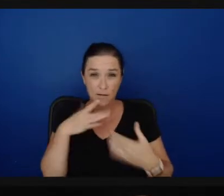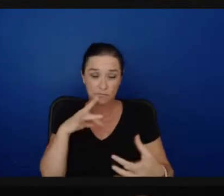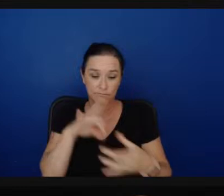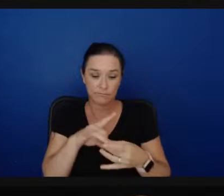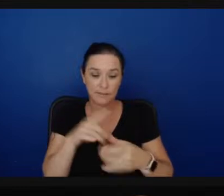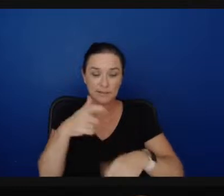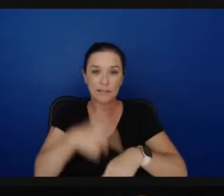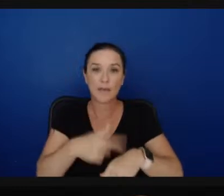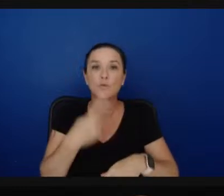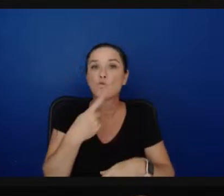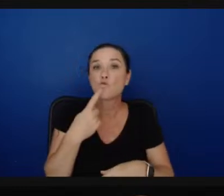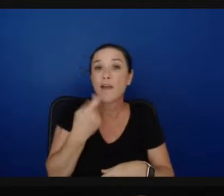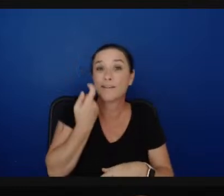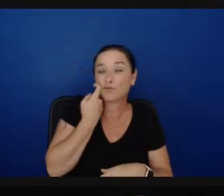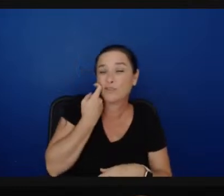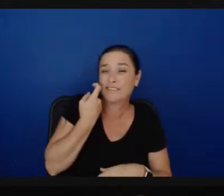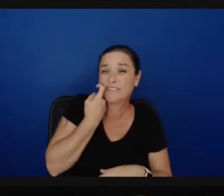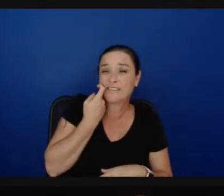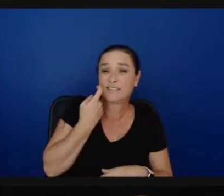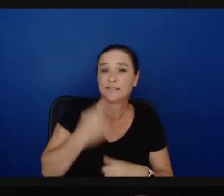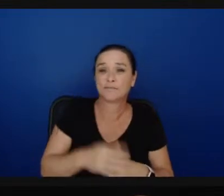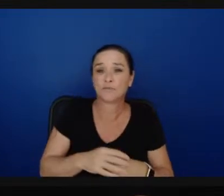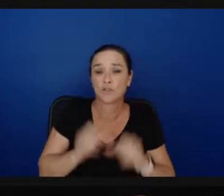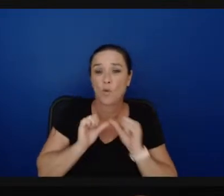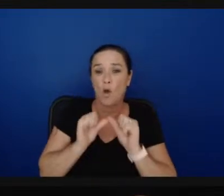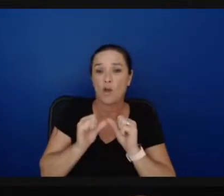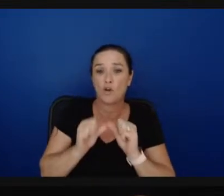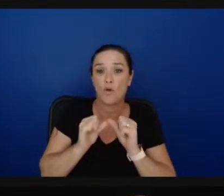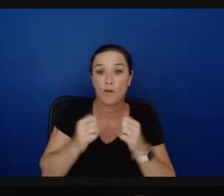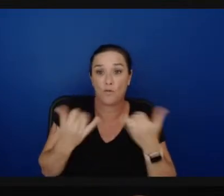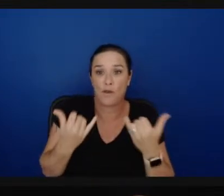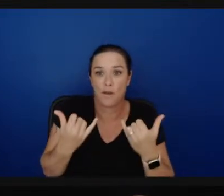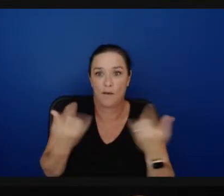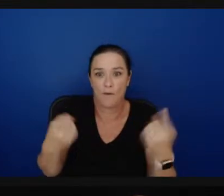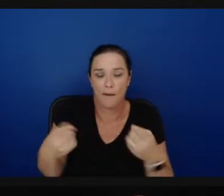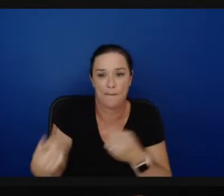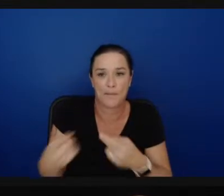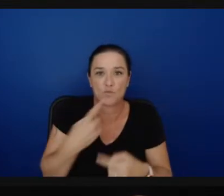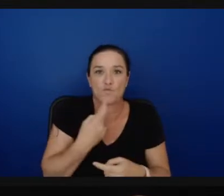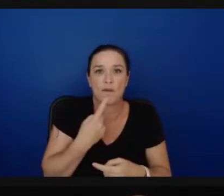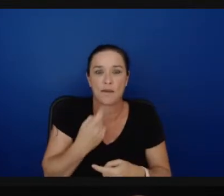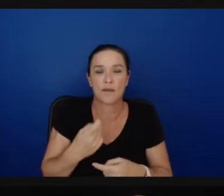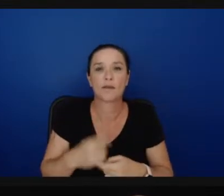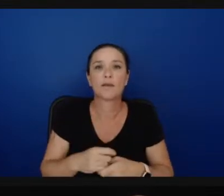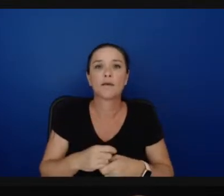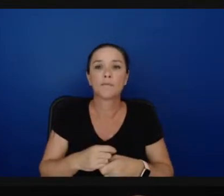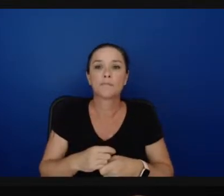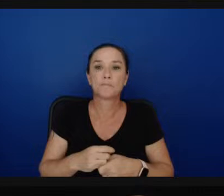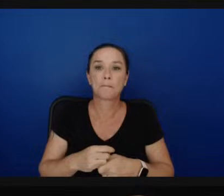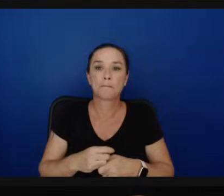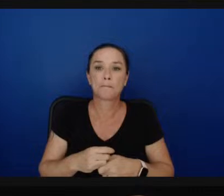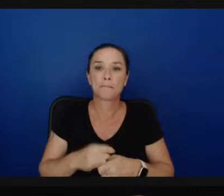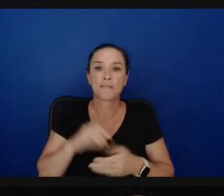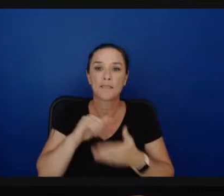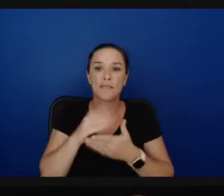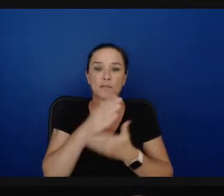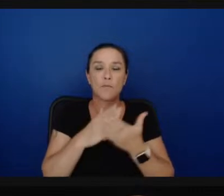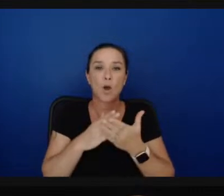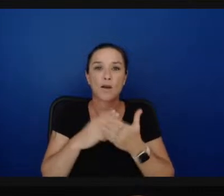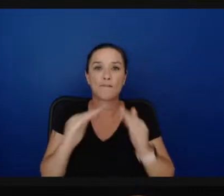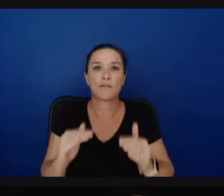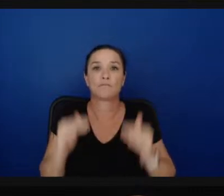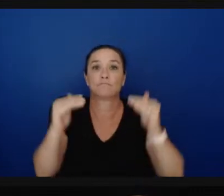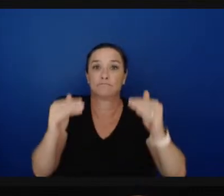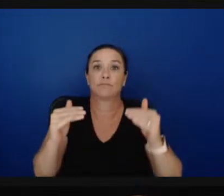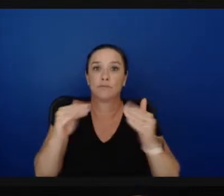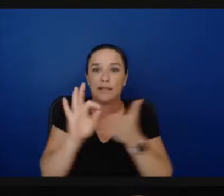recent. So ongoing earthquakes still there and there, even as we speak. And this is part of the elevated counts that we've